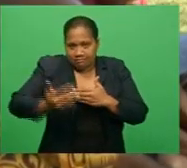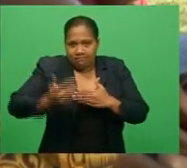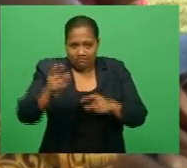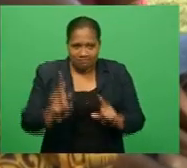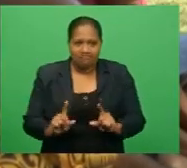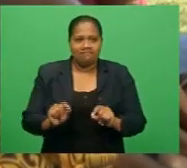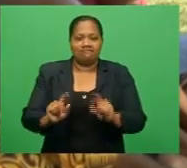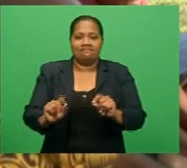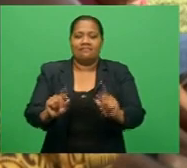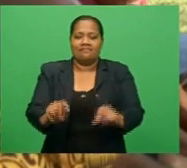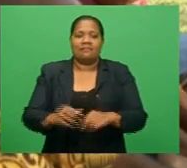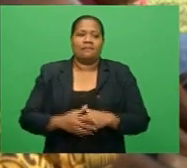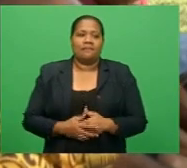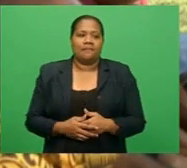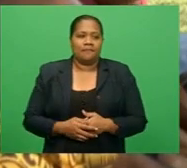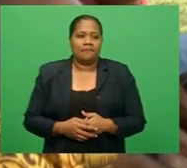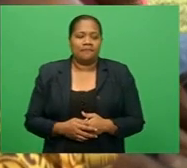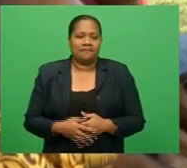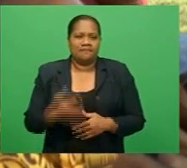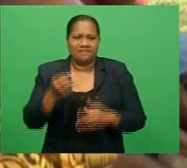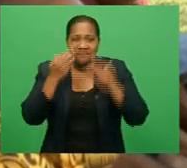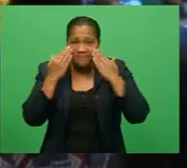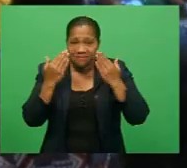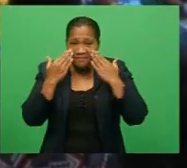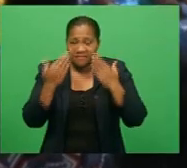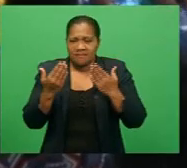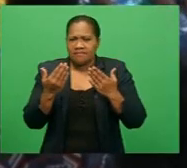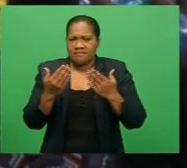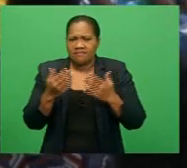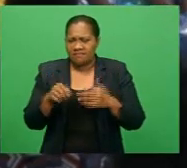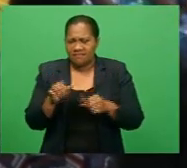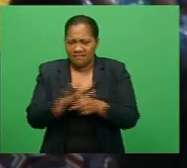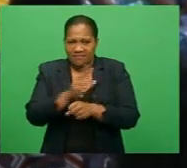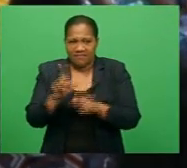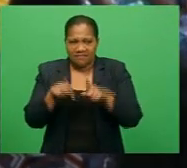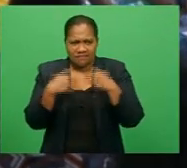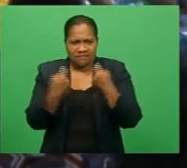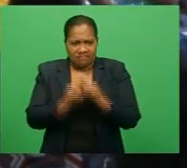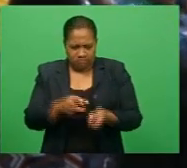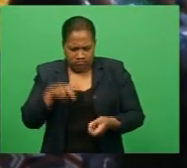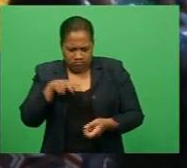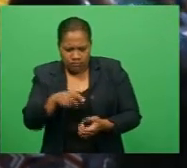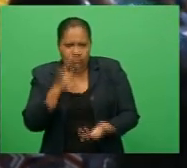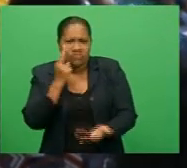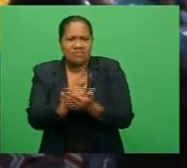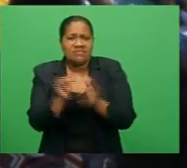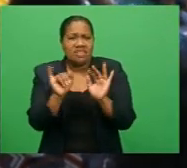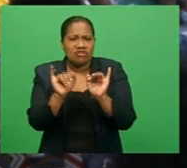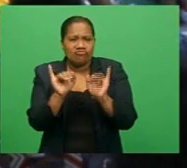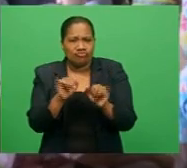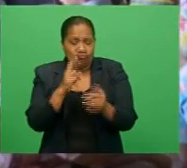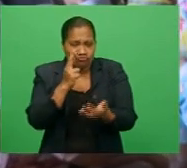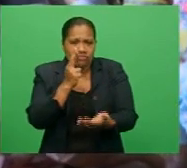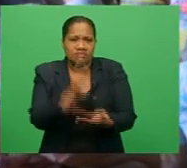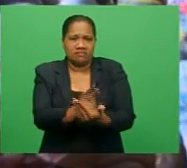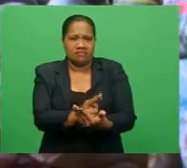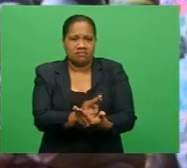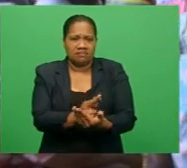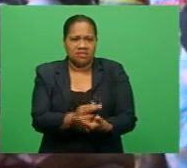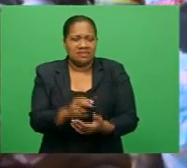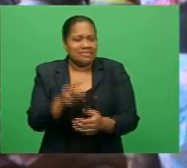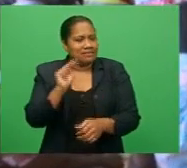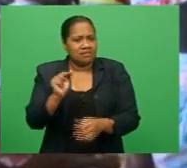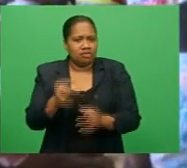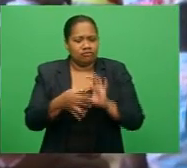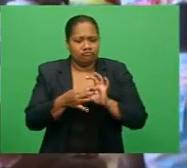The UNRC stressed the awareness has enabled the team to gauge real issues on the ground and the need to strengthen coordination between